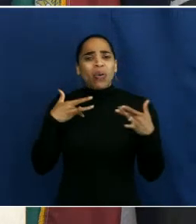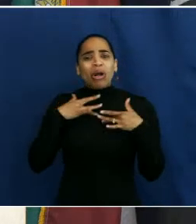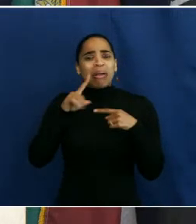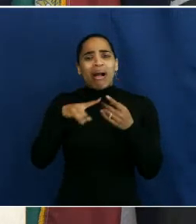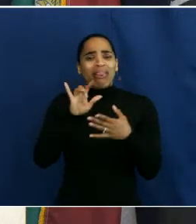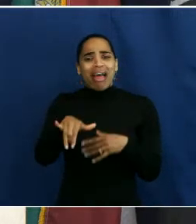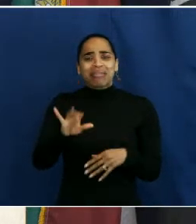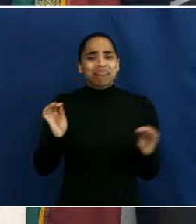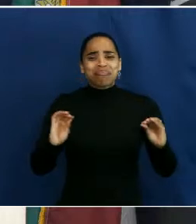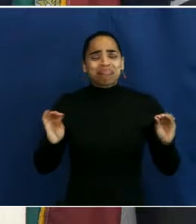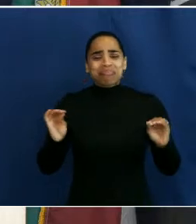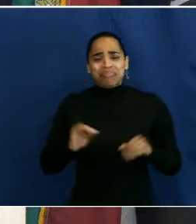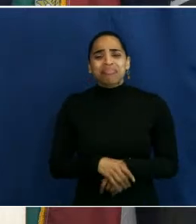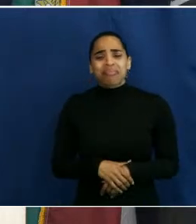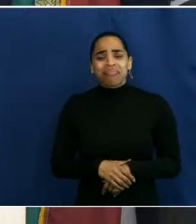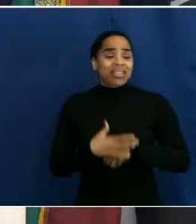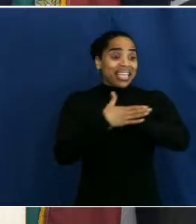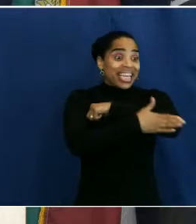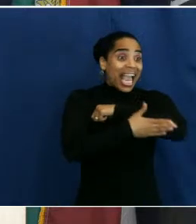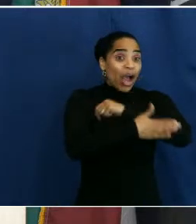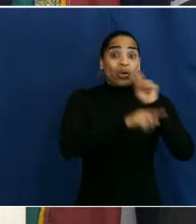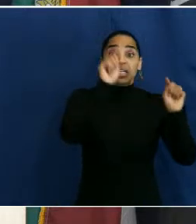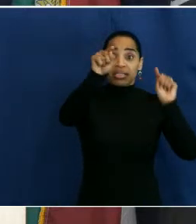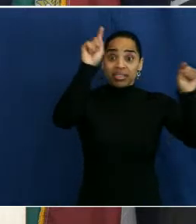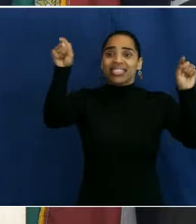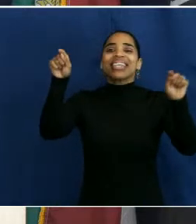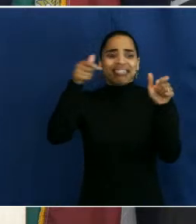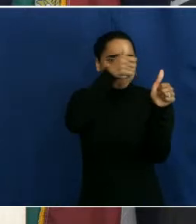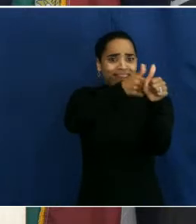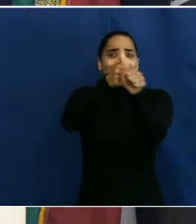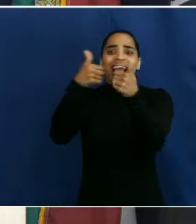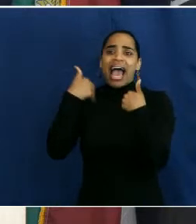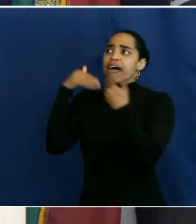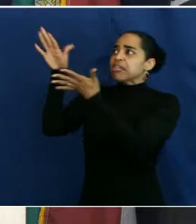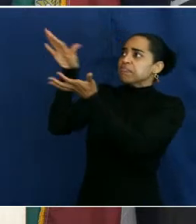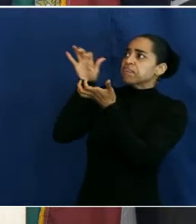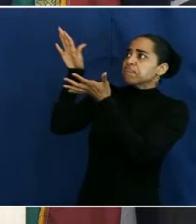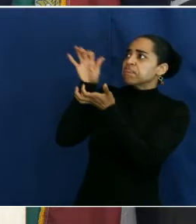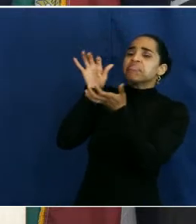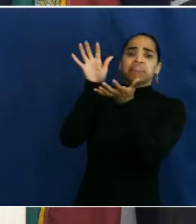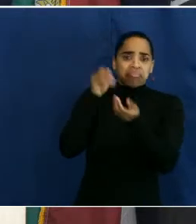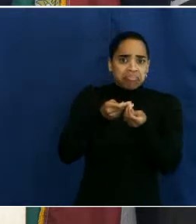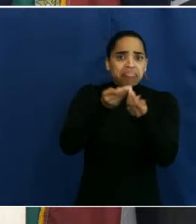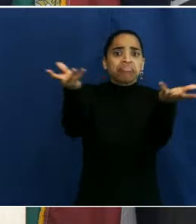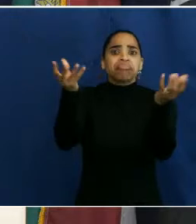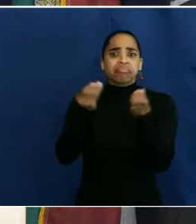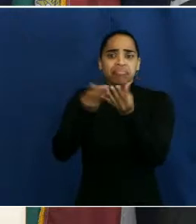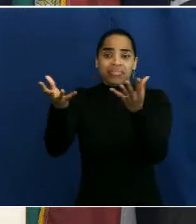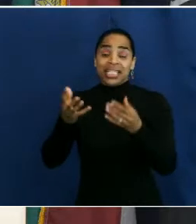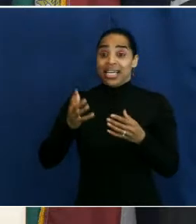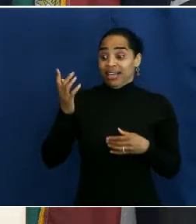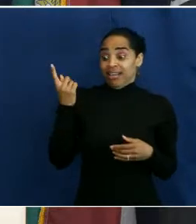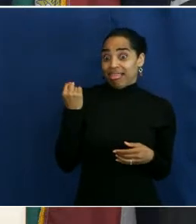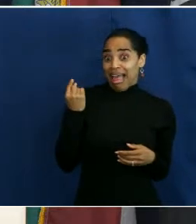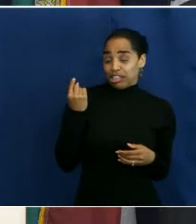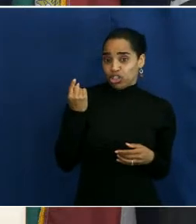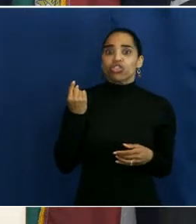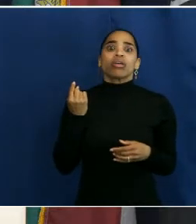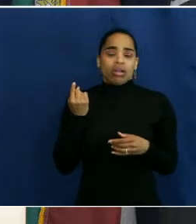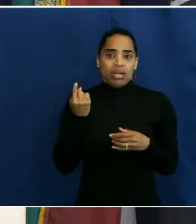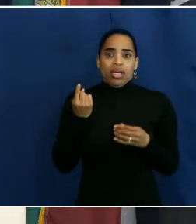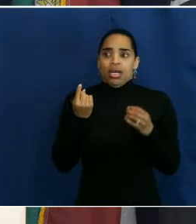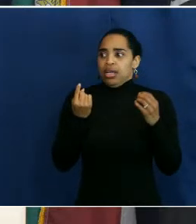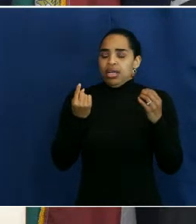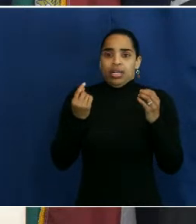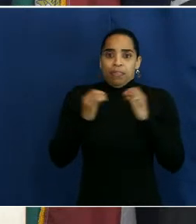about that. Counties are all getting allocations. It's probably a greater concern in the early days when we had much more